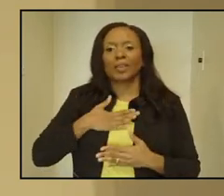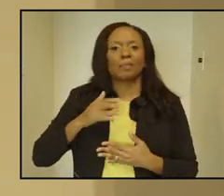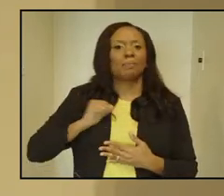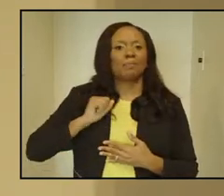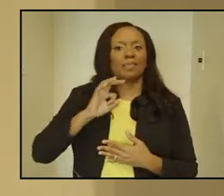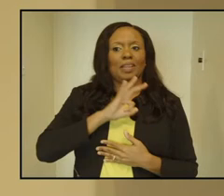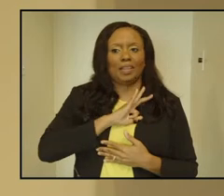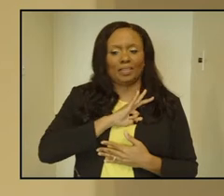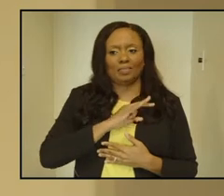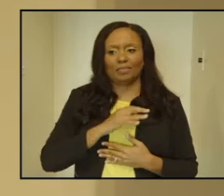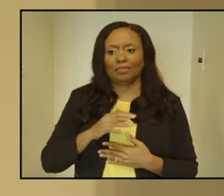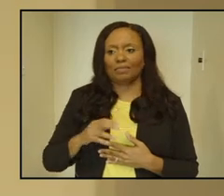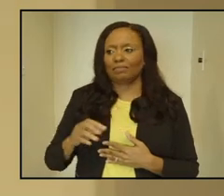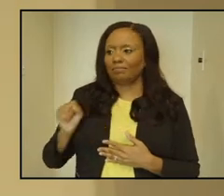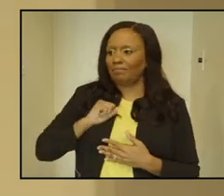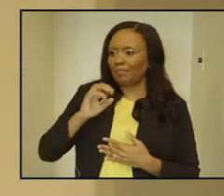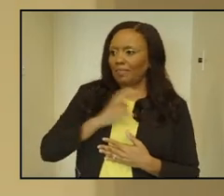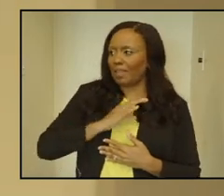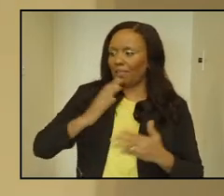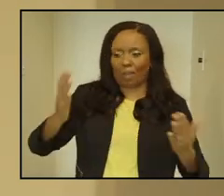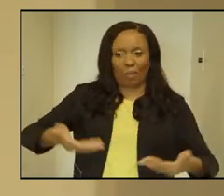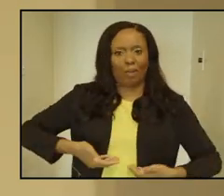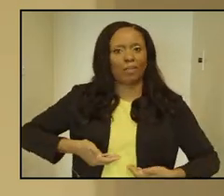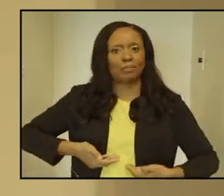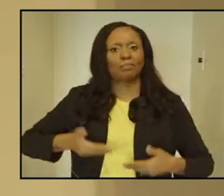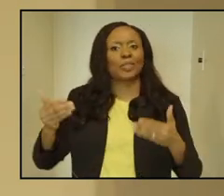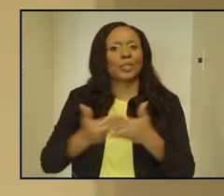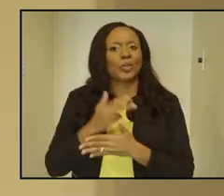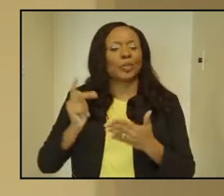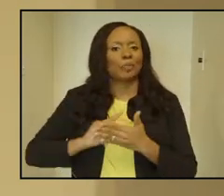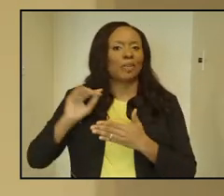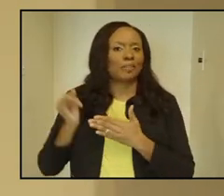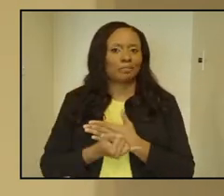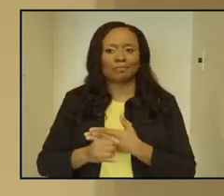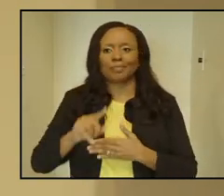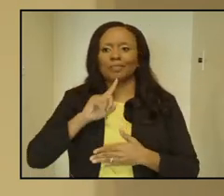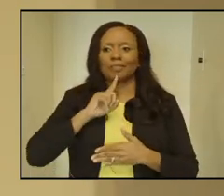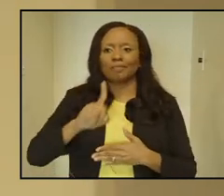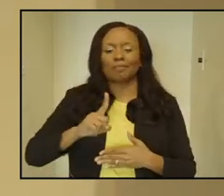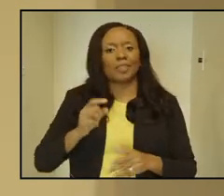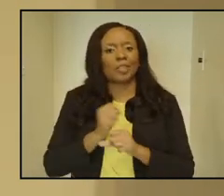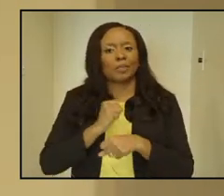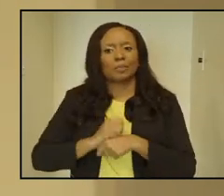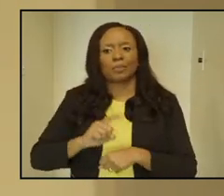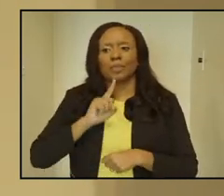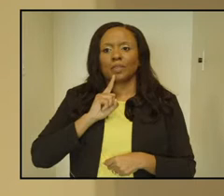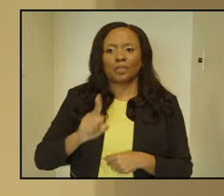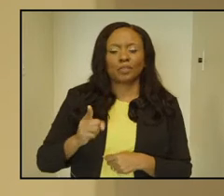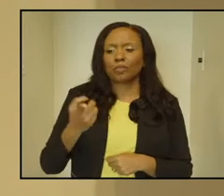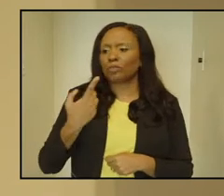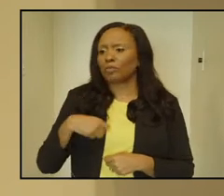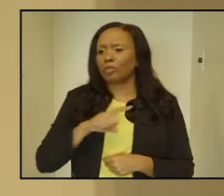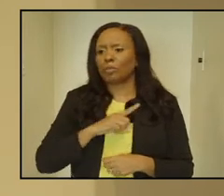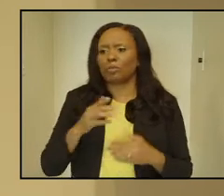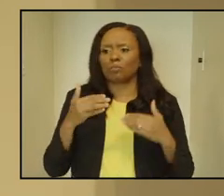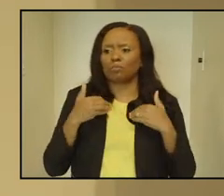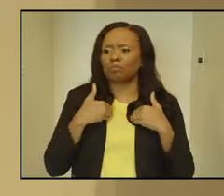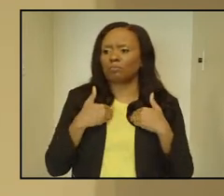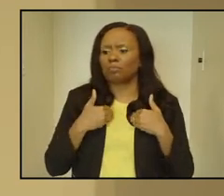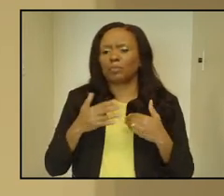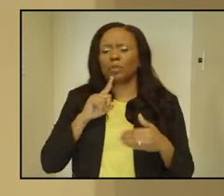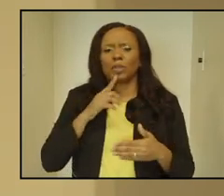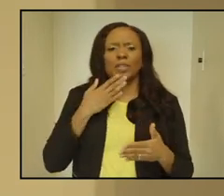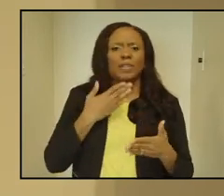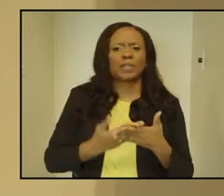staff who welcomed this initiative and was instrumental in ensuring that we present an efficient